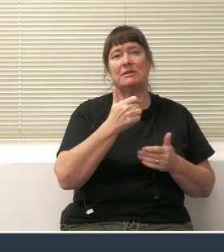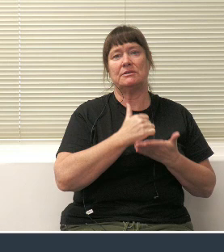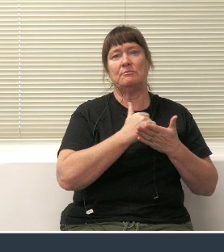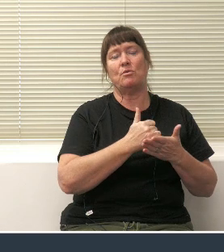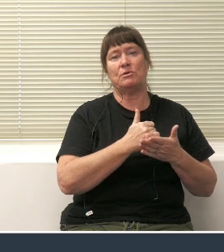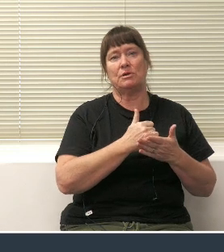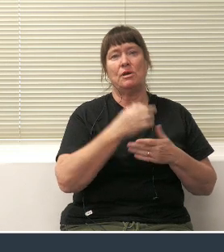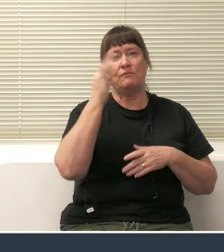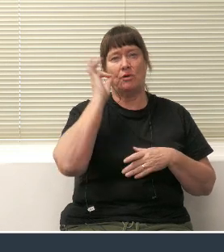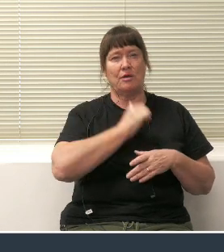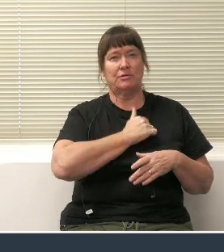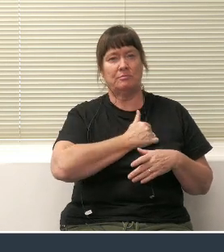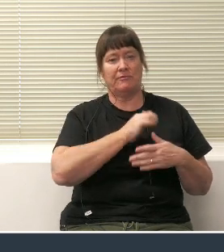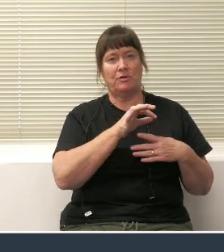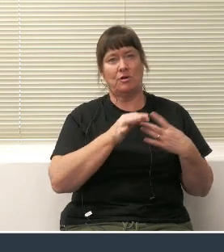option.